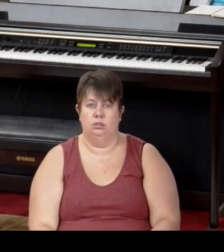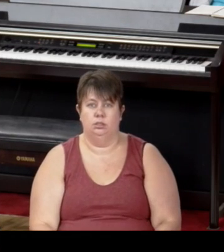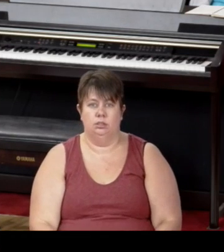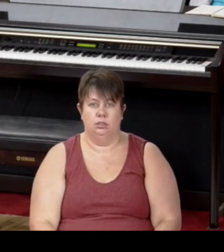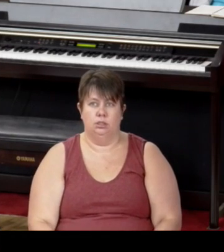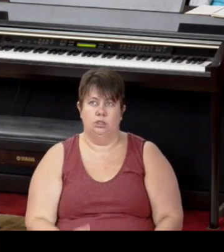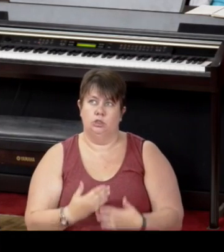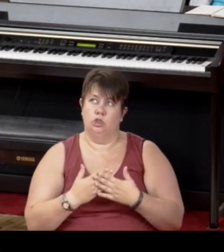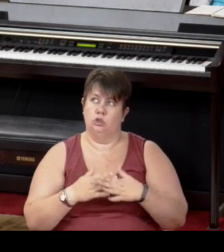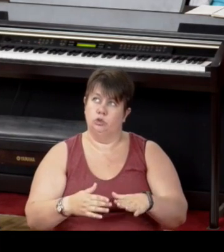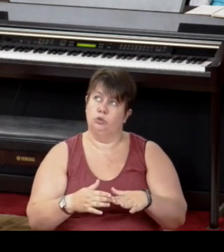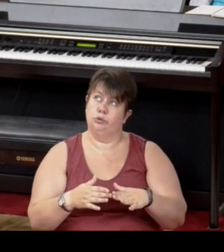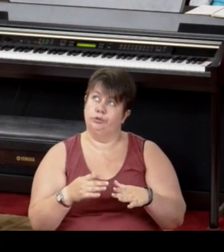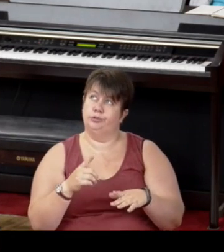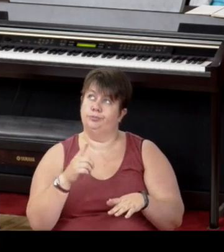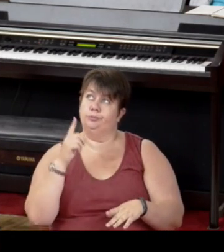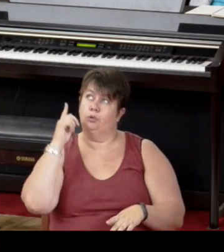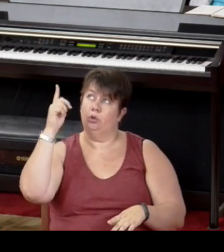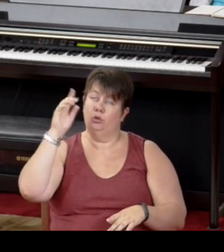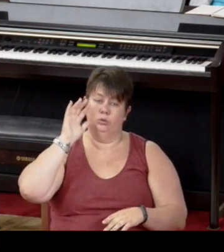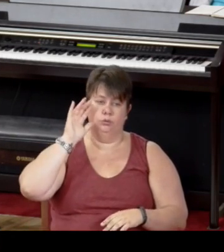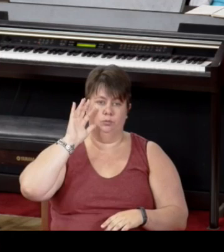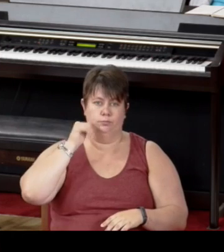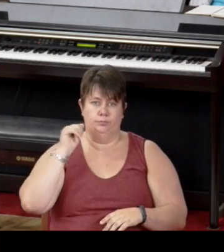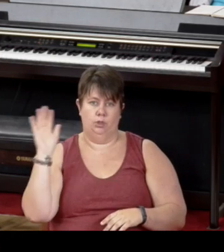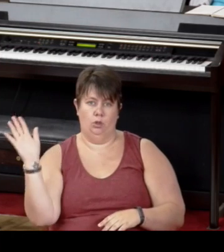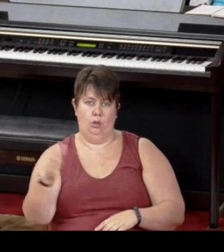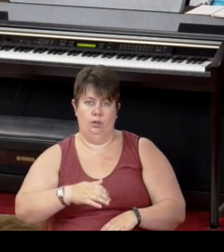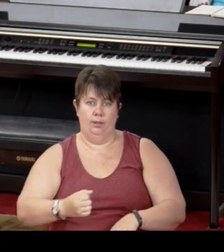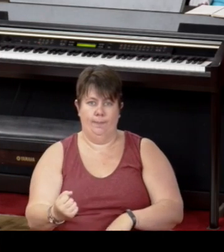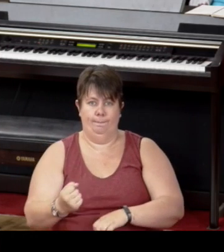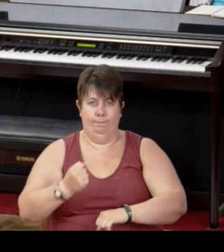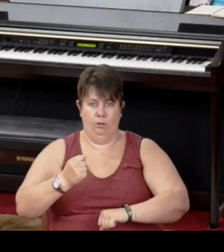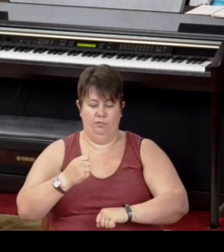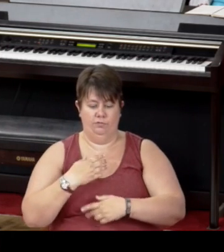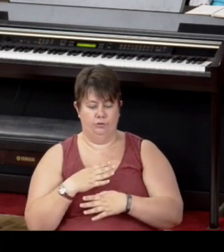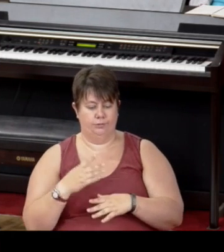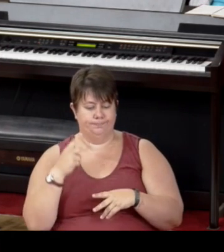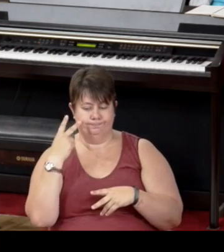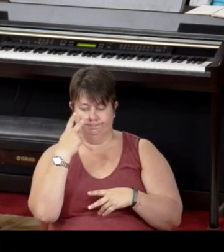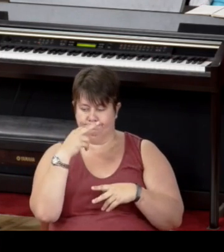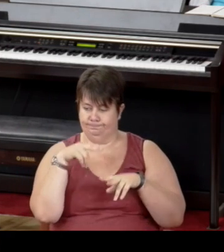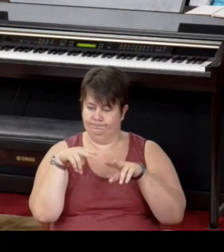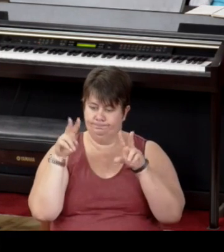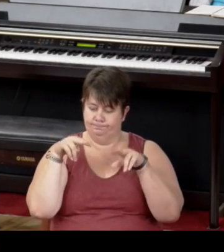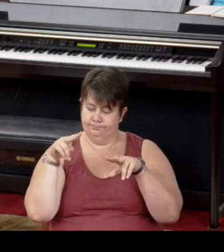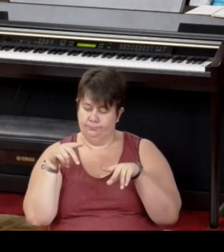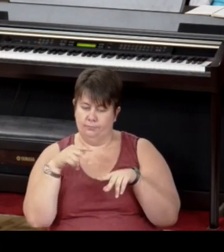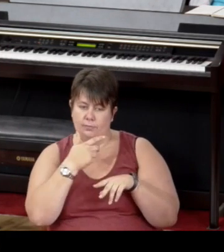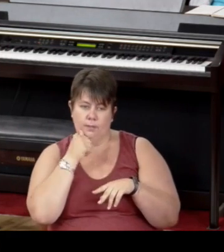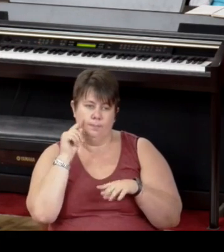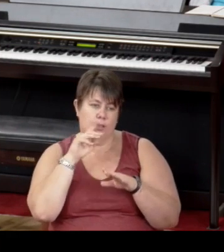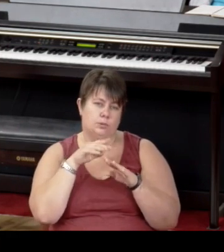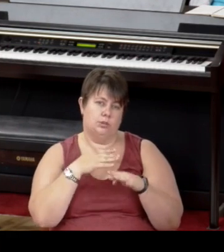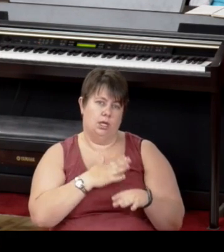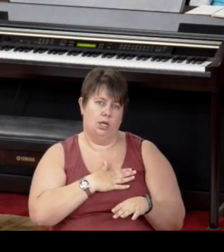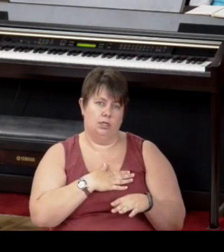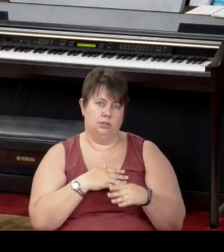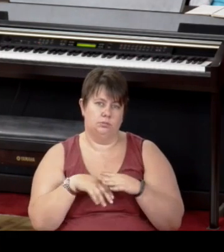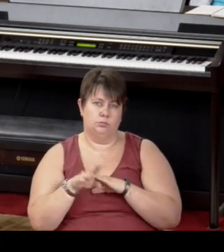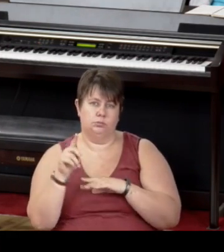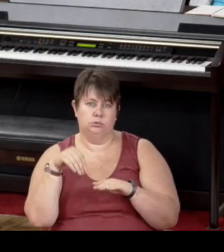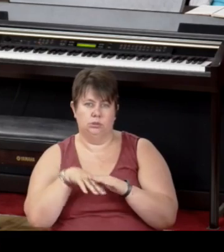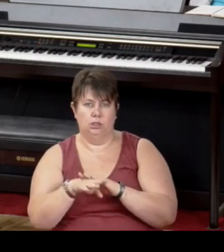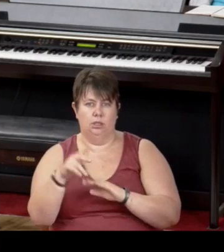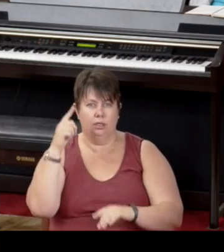and powerful action which the Lord will take as the one whose flaming eyes search minds and hearts to purge his people of